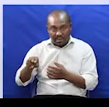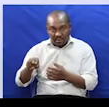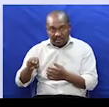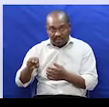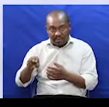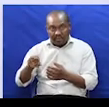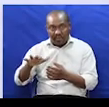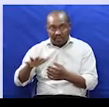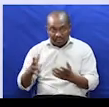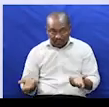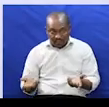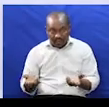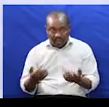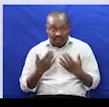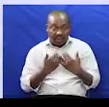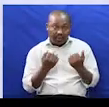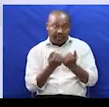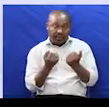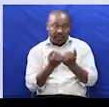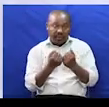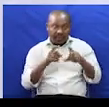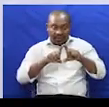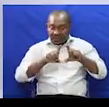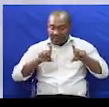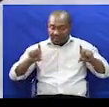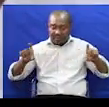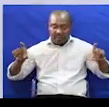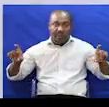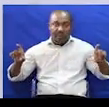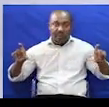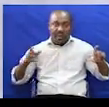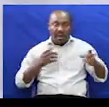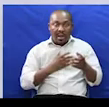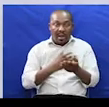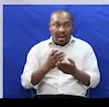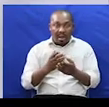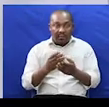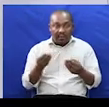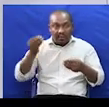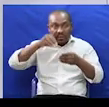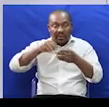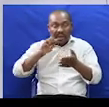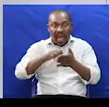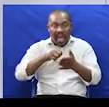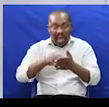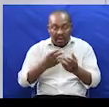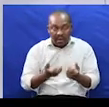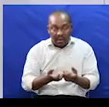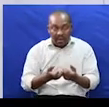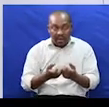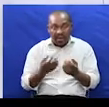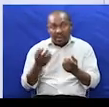you recall the ionic equation, you are going to find that after cancelling the spectator's ion, it is going to remain